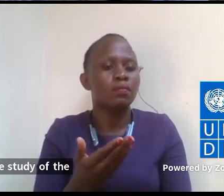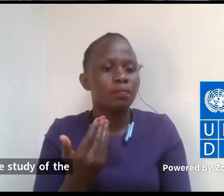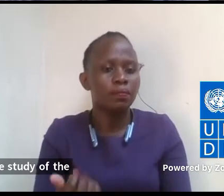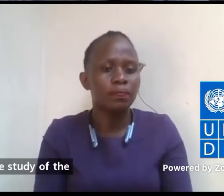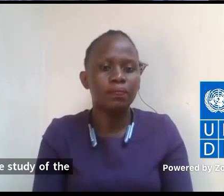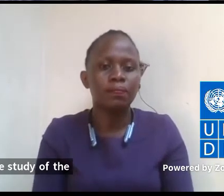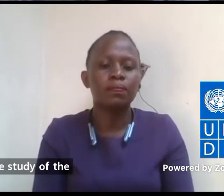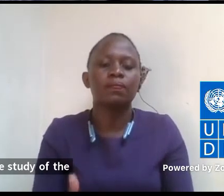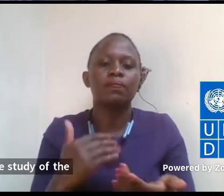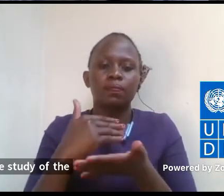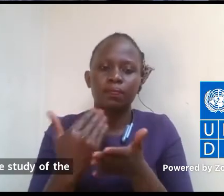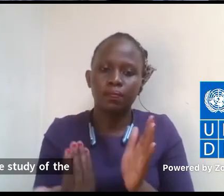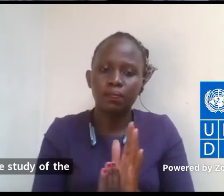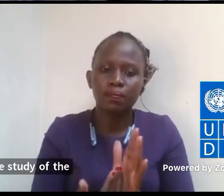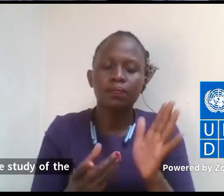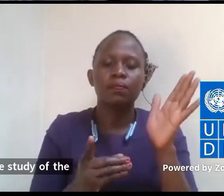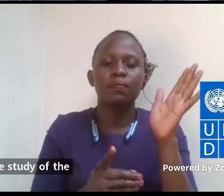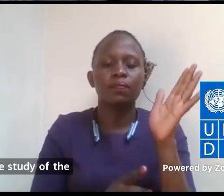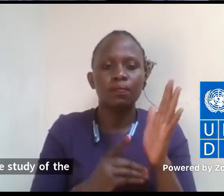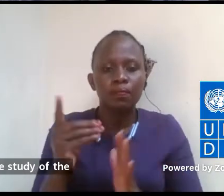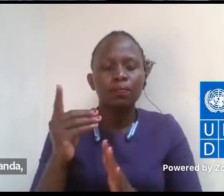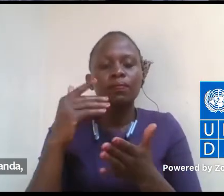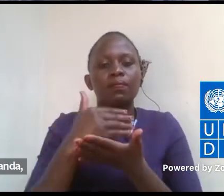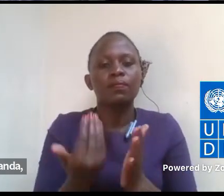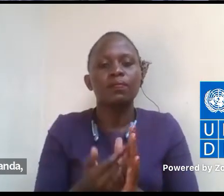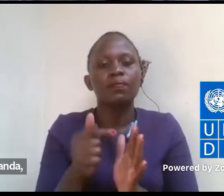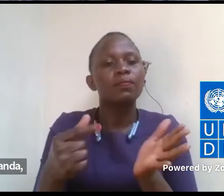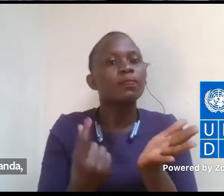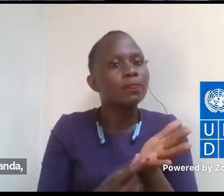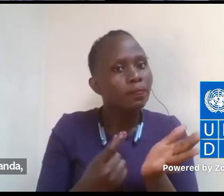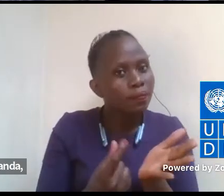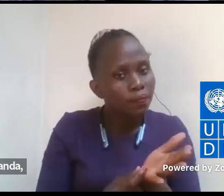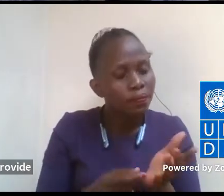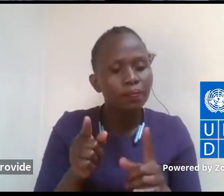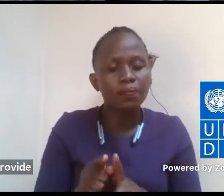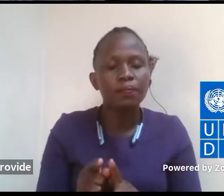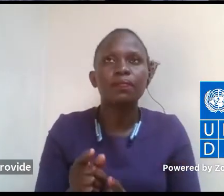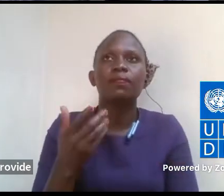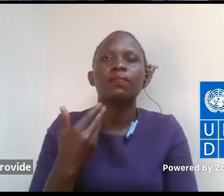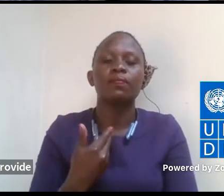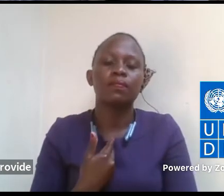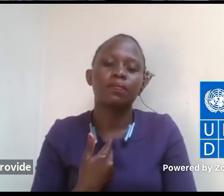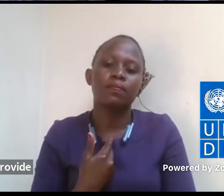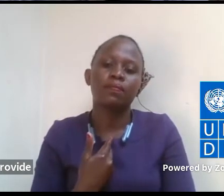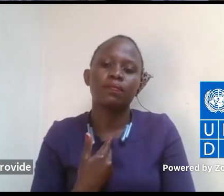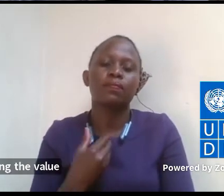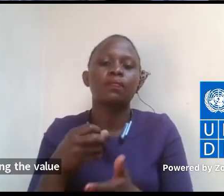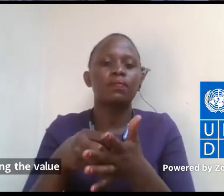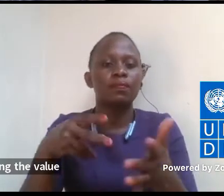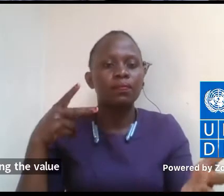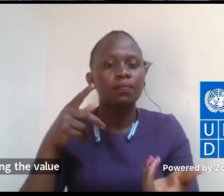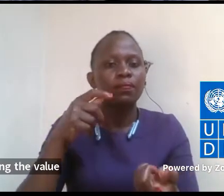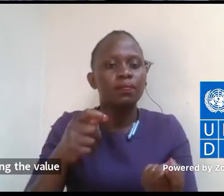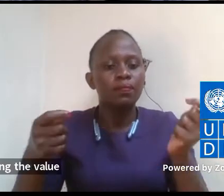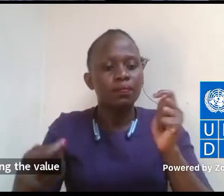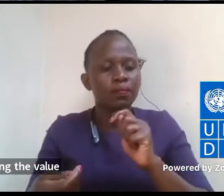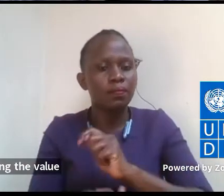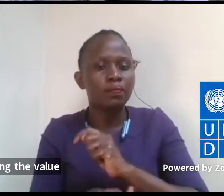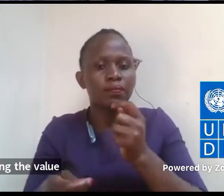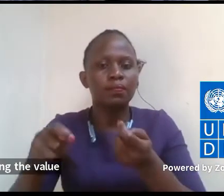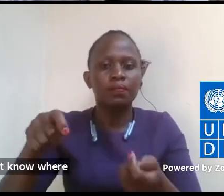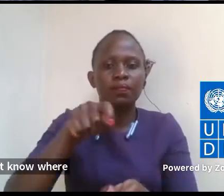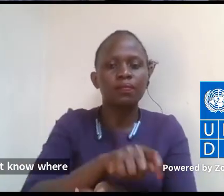mineral sector in Uganda. We went even a step further and provided a value chain analysis. So people who say we do not know where to start, whether you're